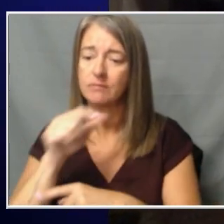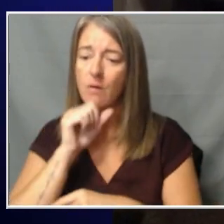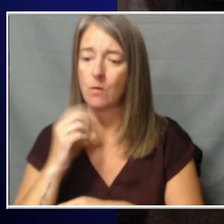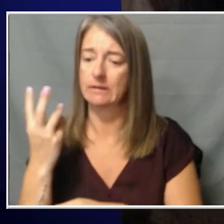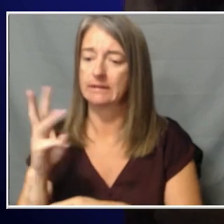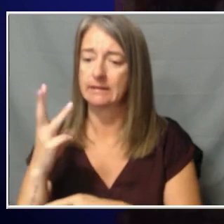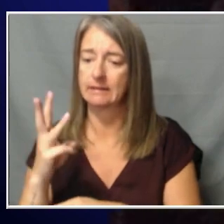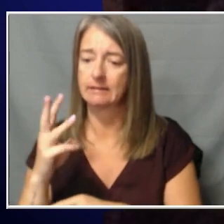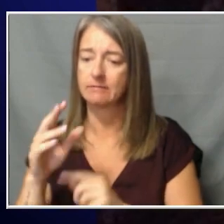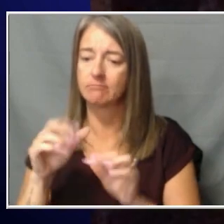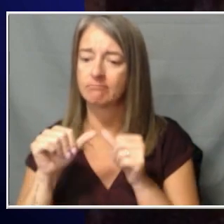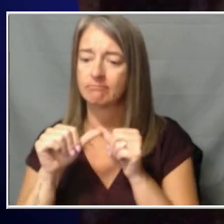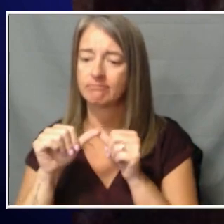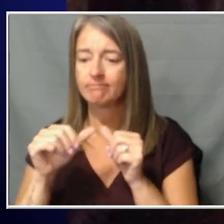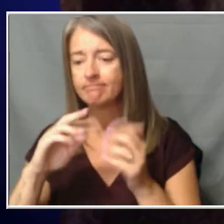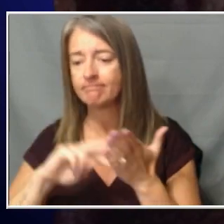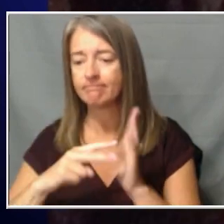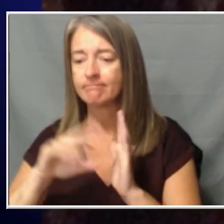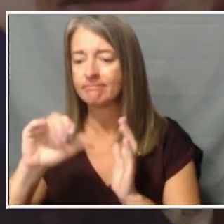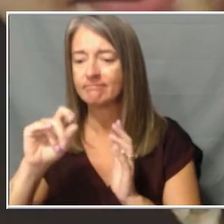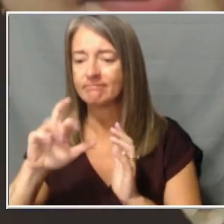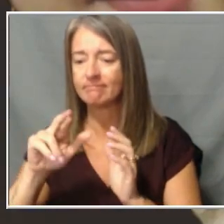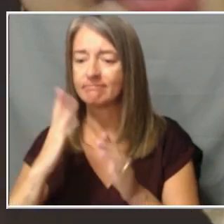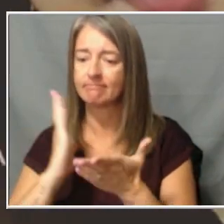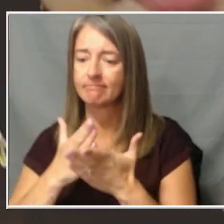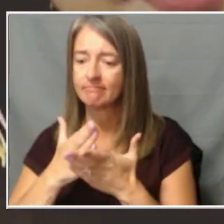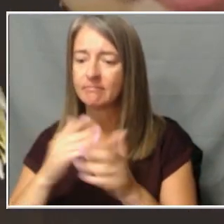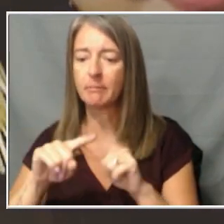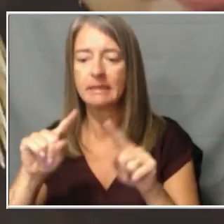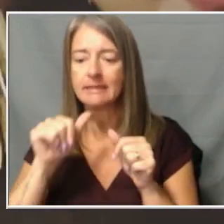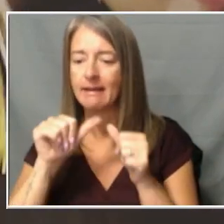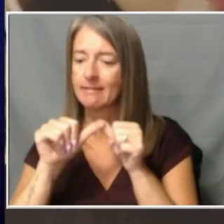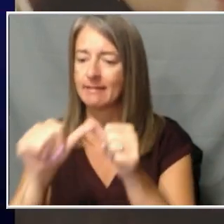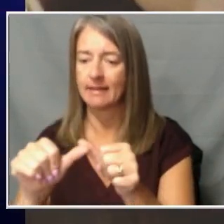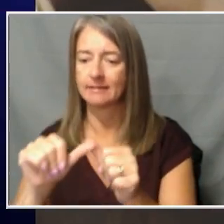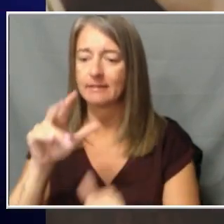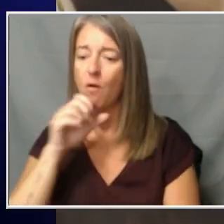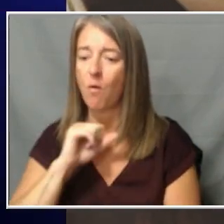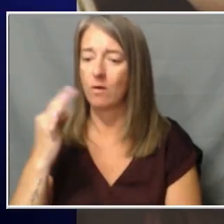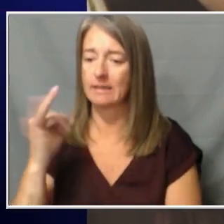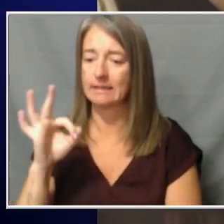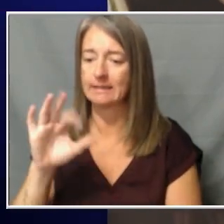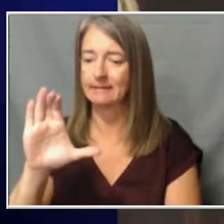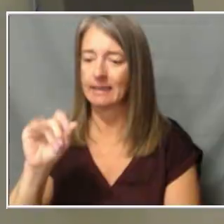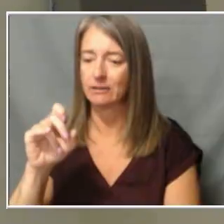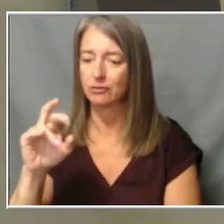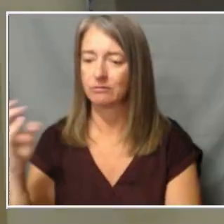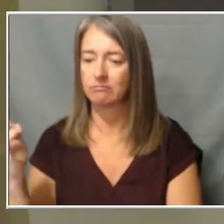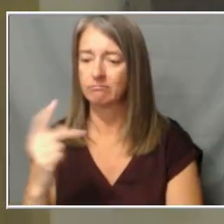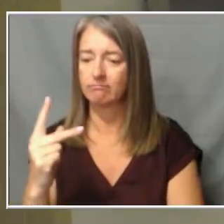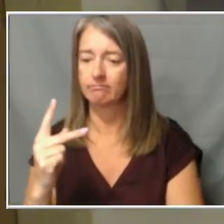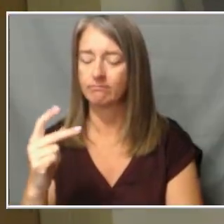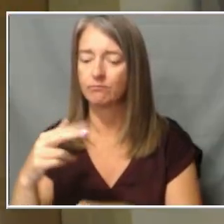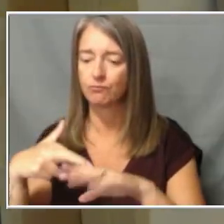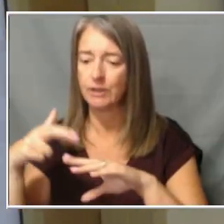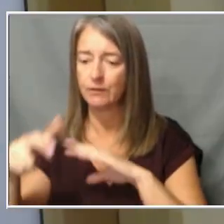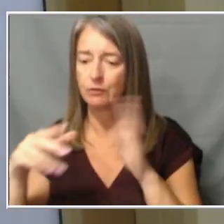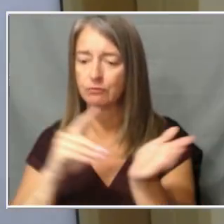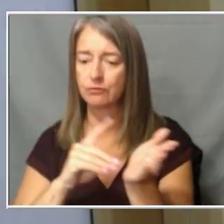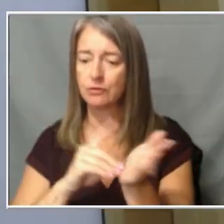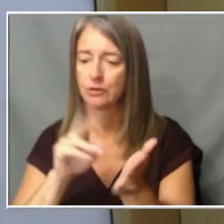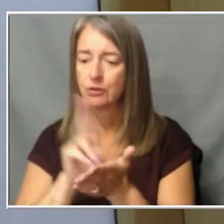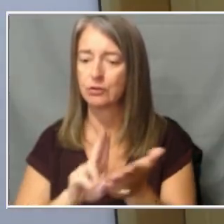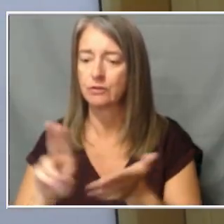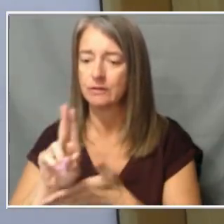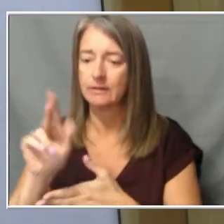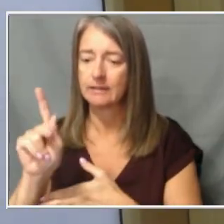was in remission, but that didn't last. At 19, her cancer was back. That is when she was referred by her doctor to the University of